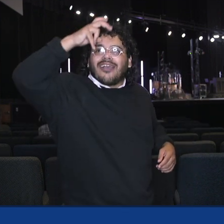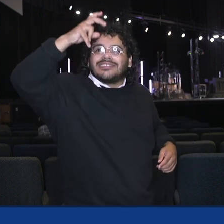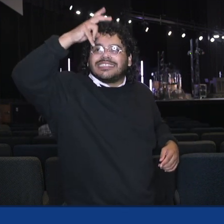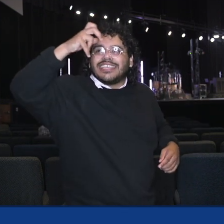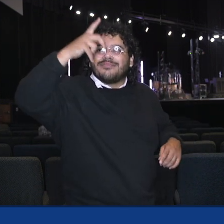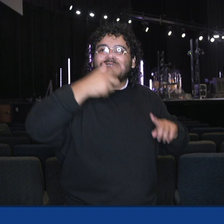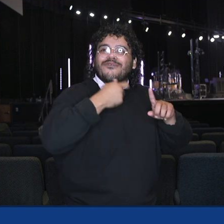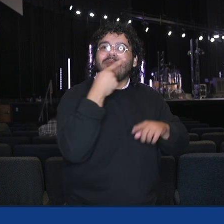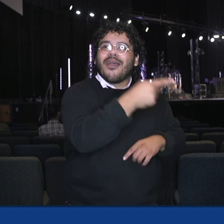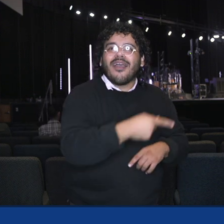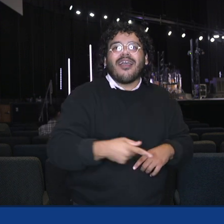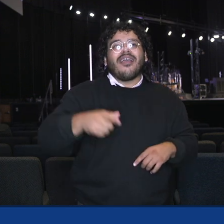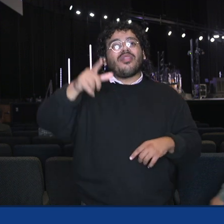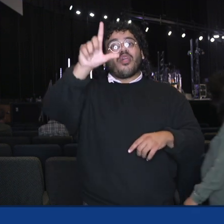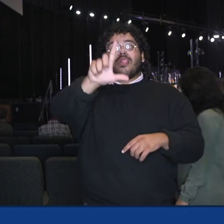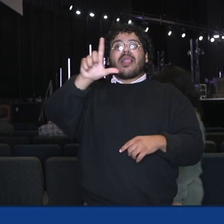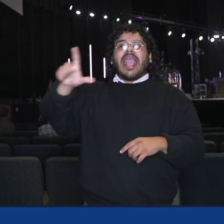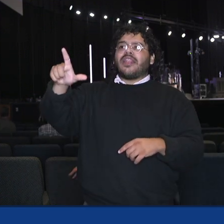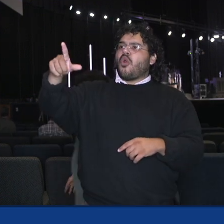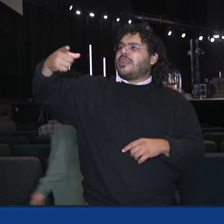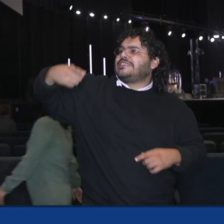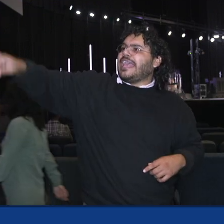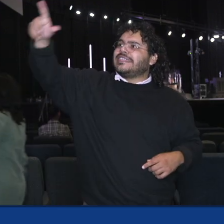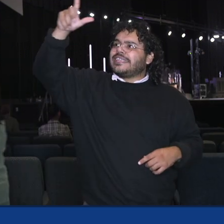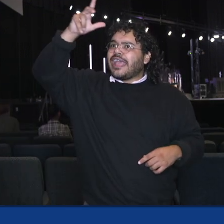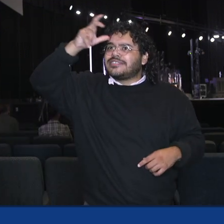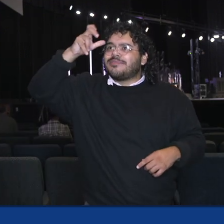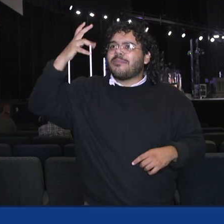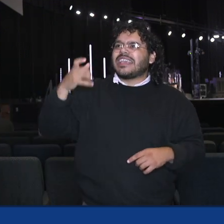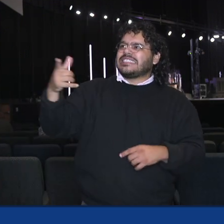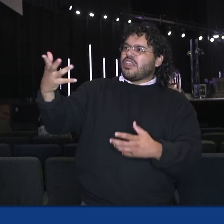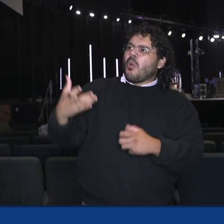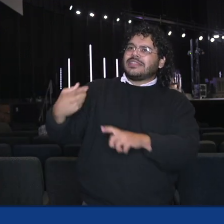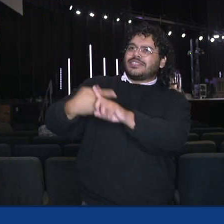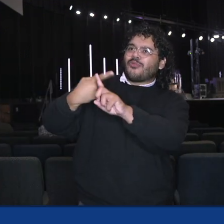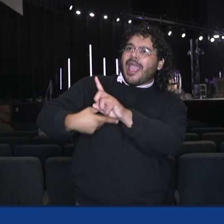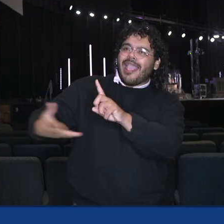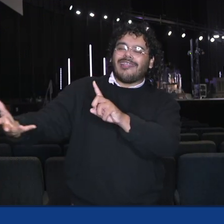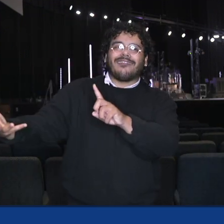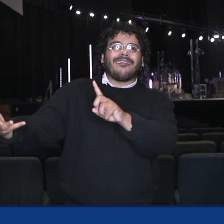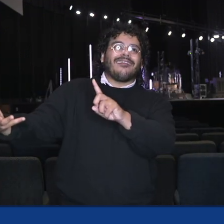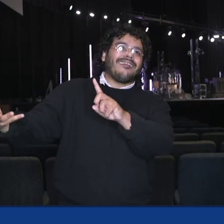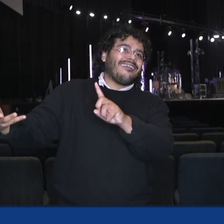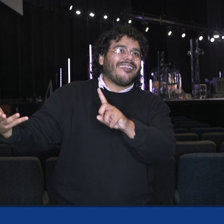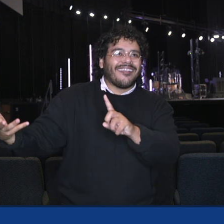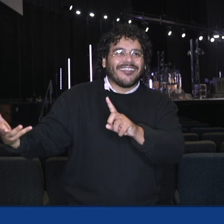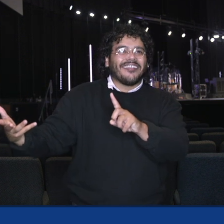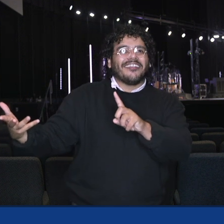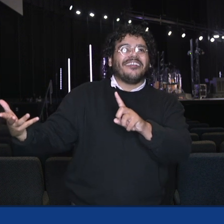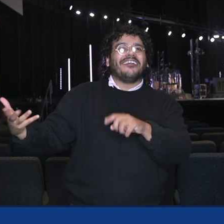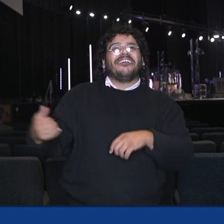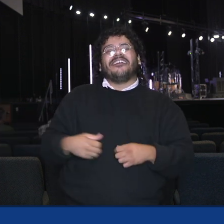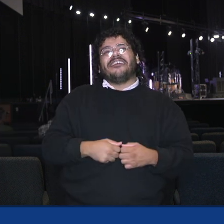your landlord because the guy wants his rent. You know?